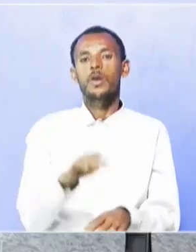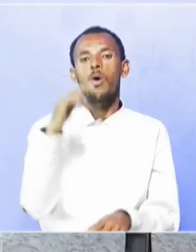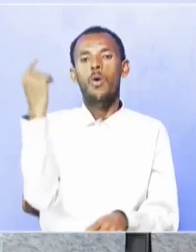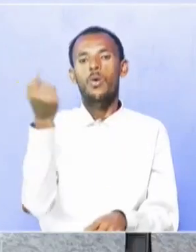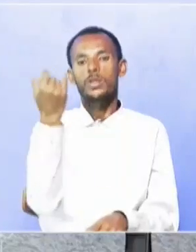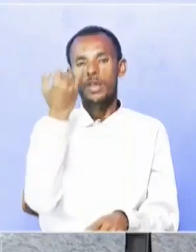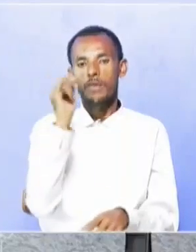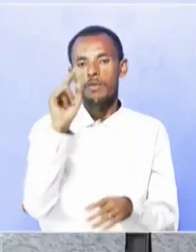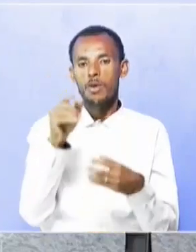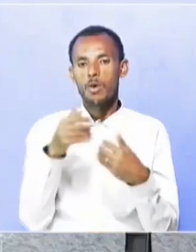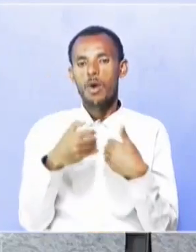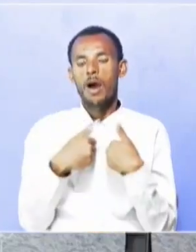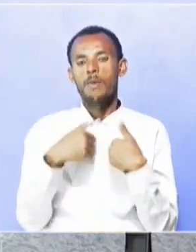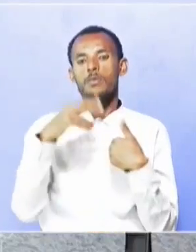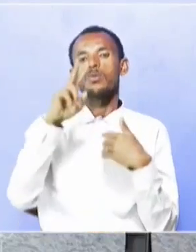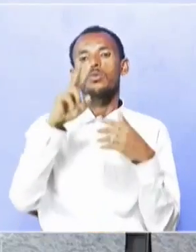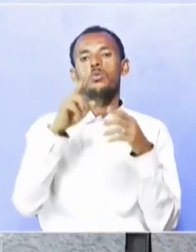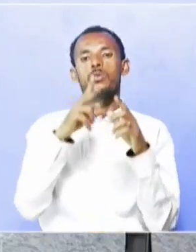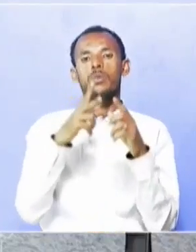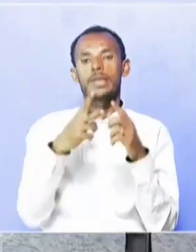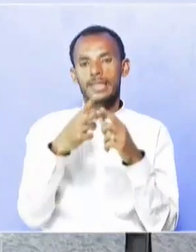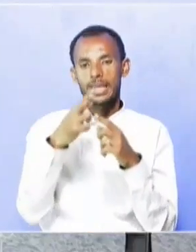Always, if you have two intersecting